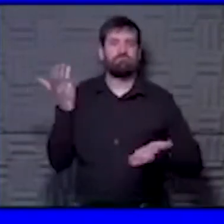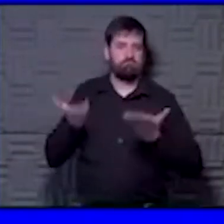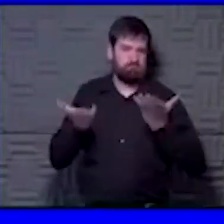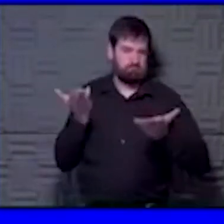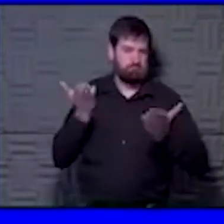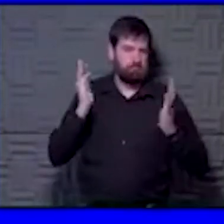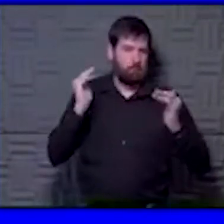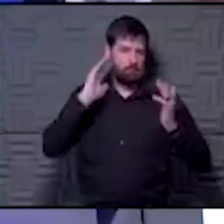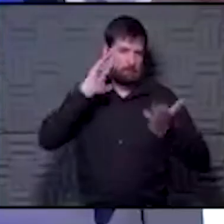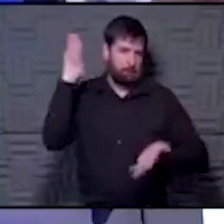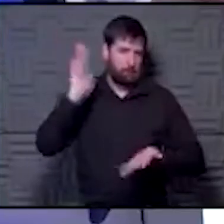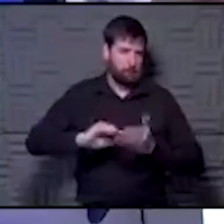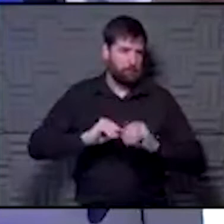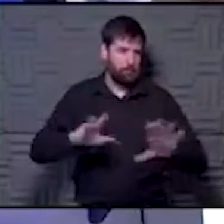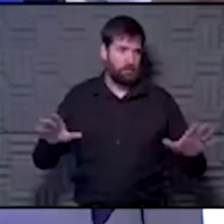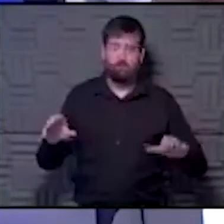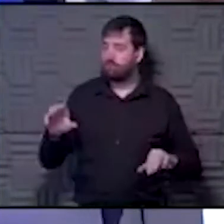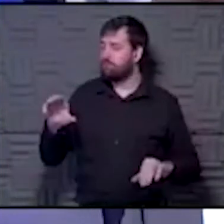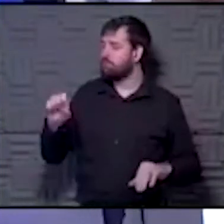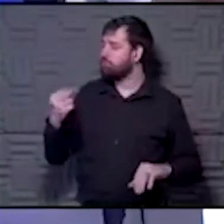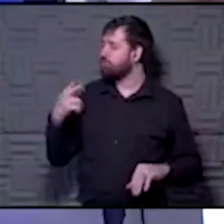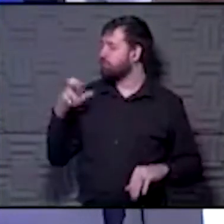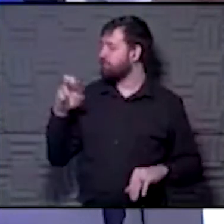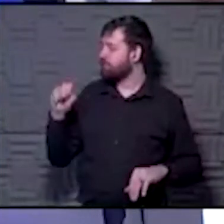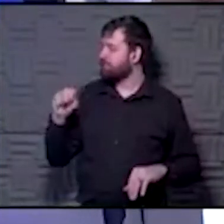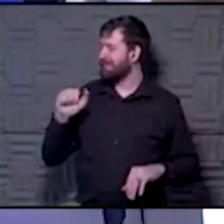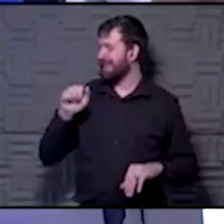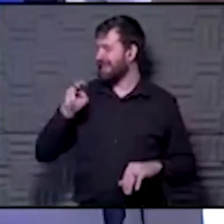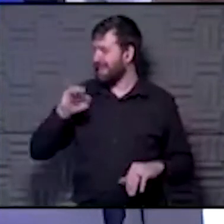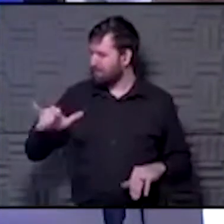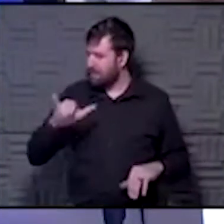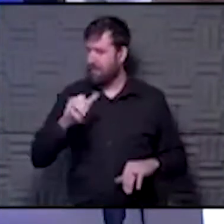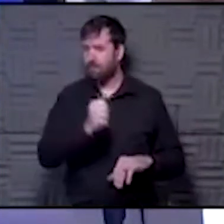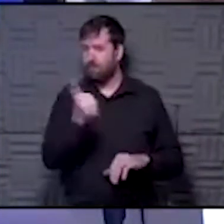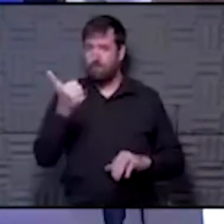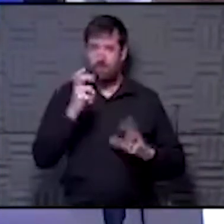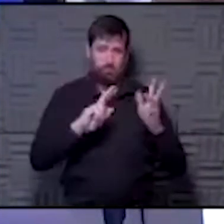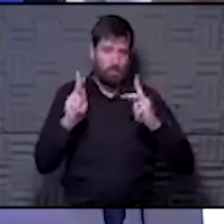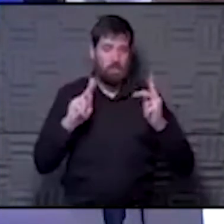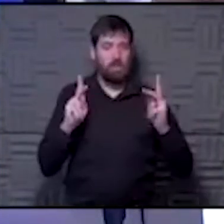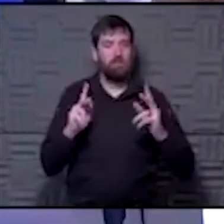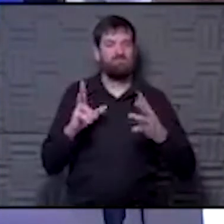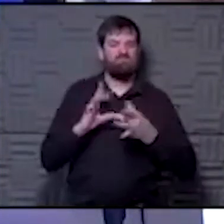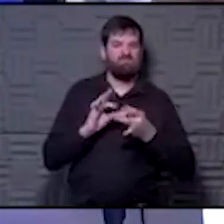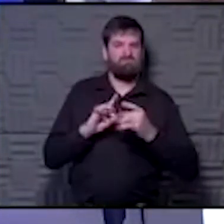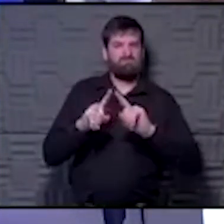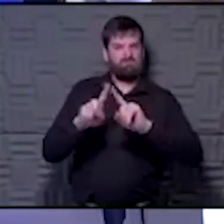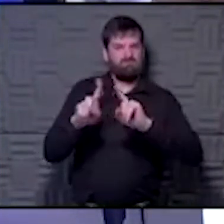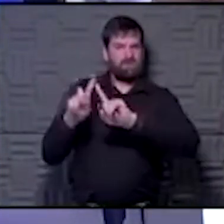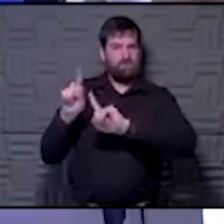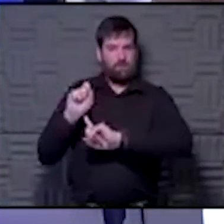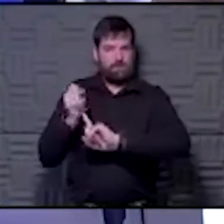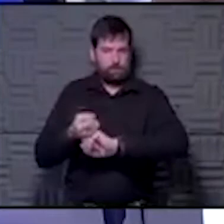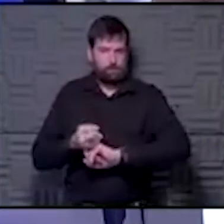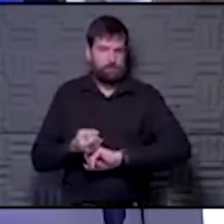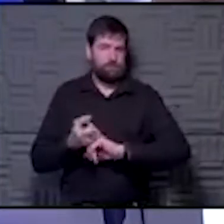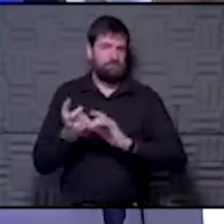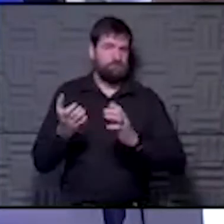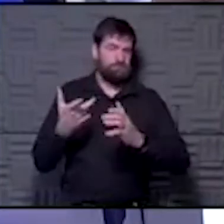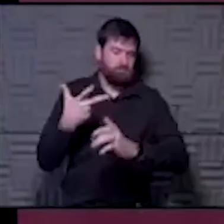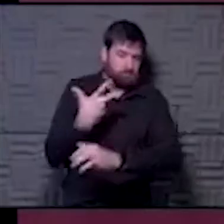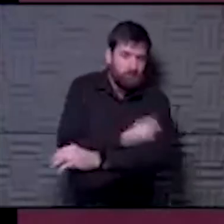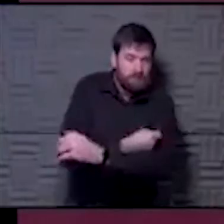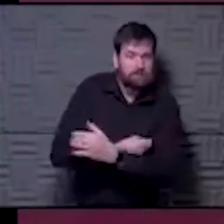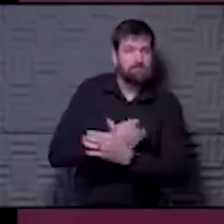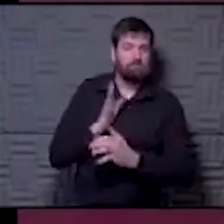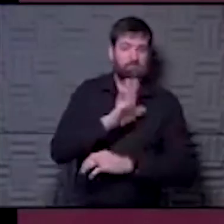well. Yeah, I think so. Sharon and Amy and others are asking about different conditions in taking the vaccines, and their things